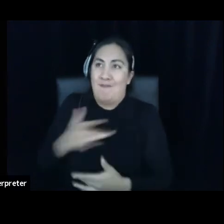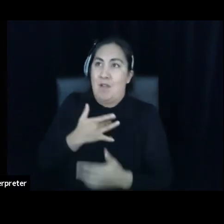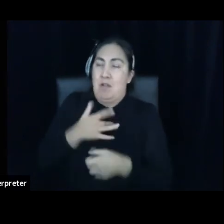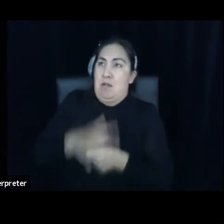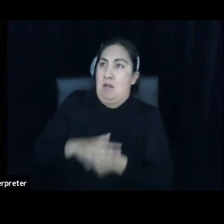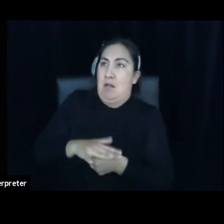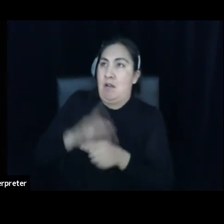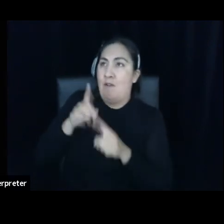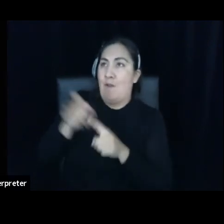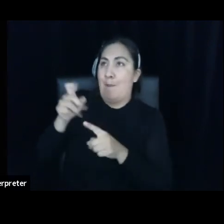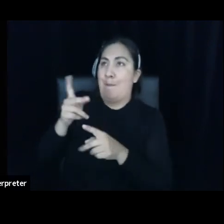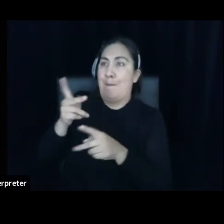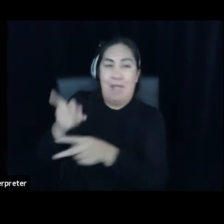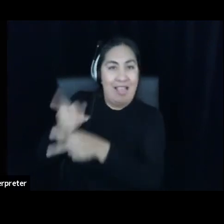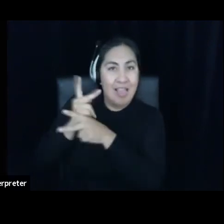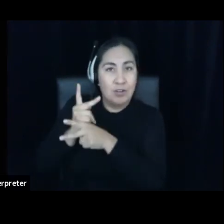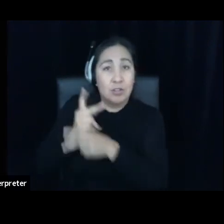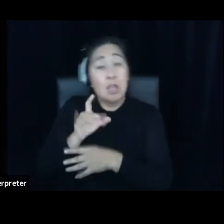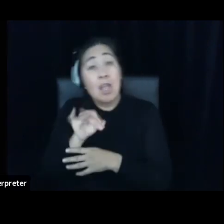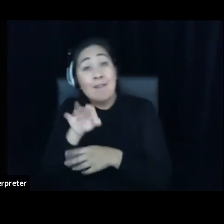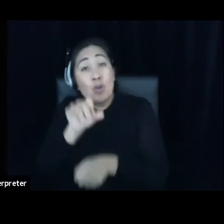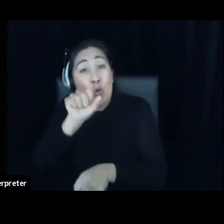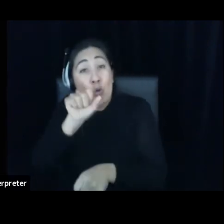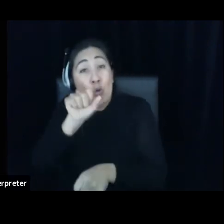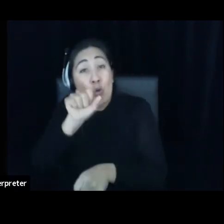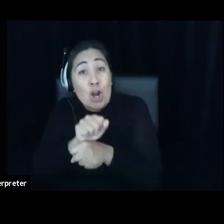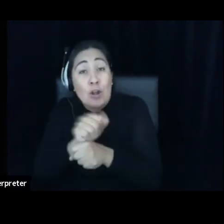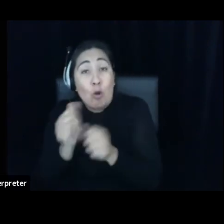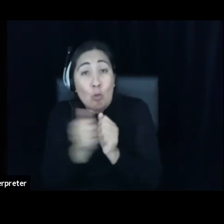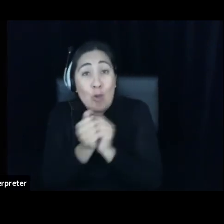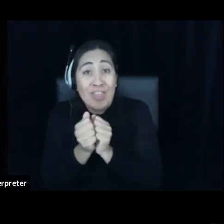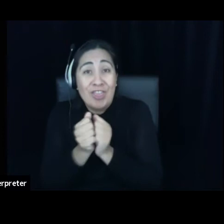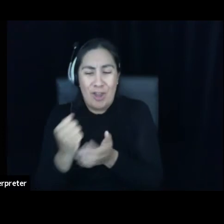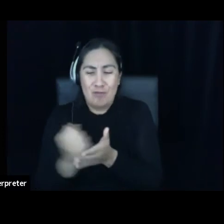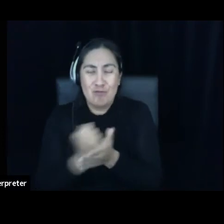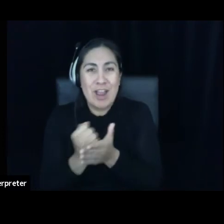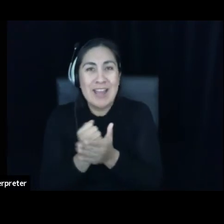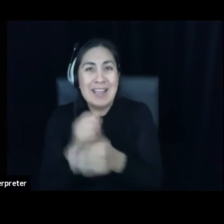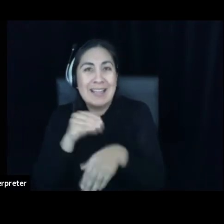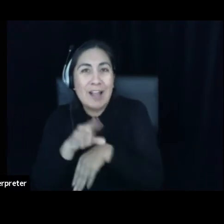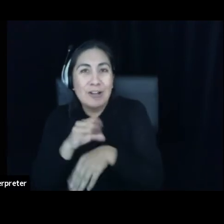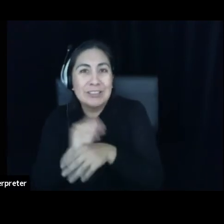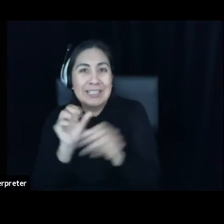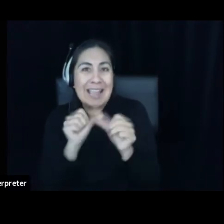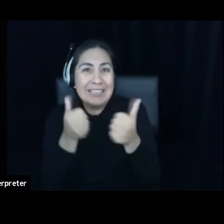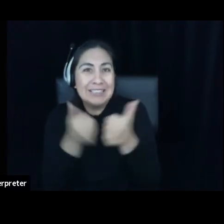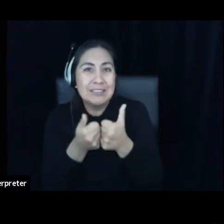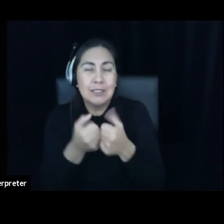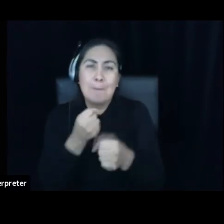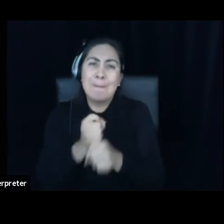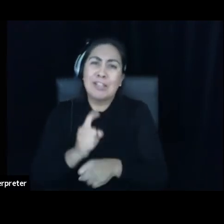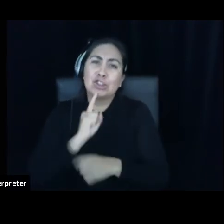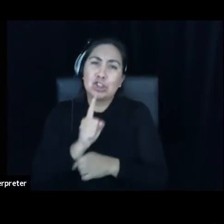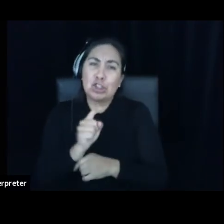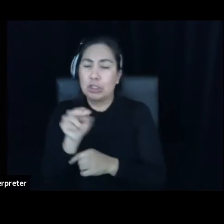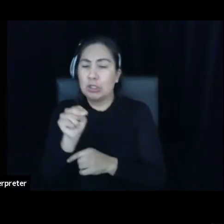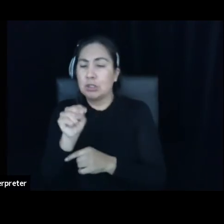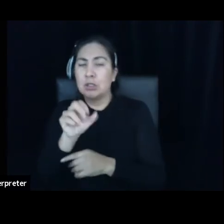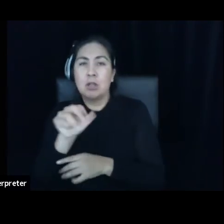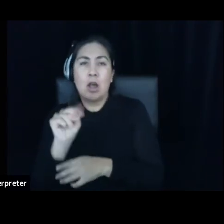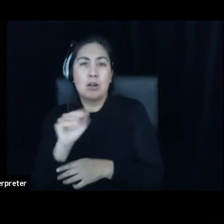If you work with a credit counseling agency, make sure it is a nonprofit. There are a lot